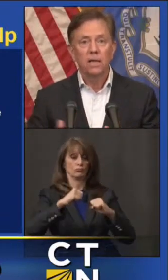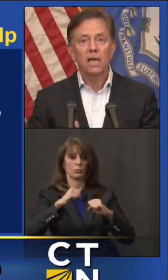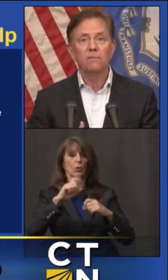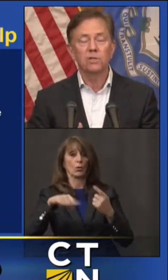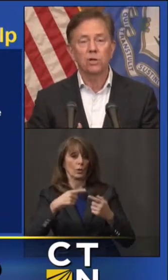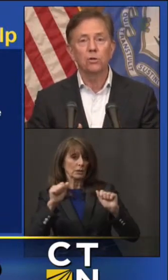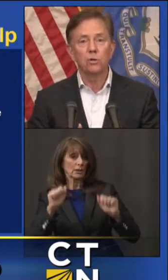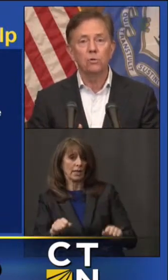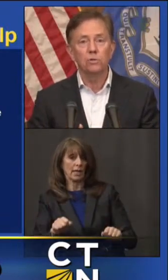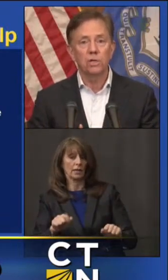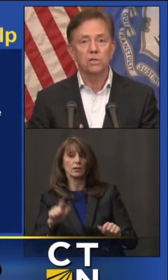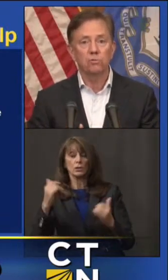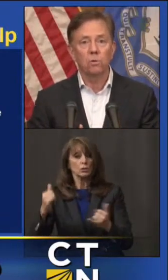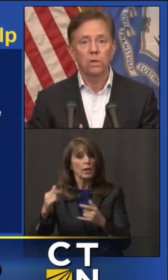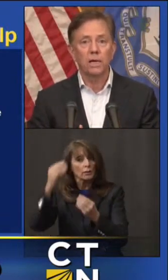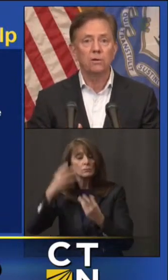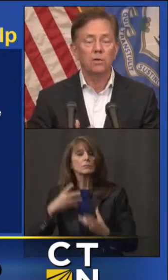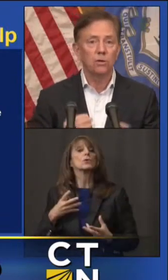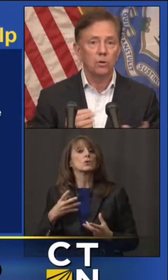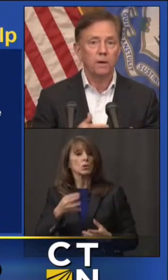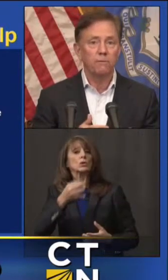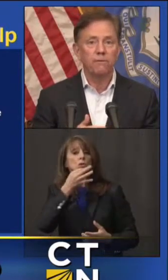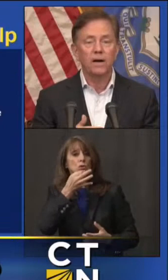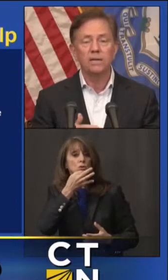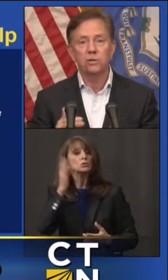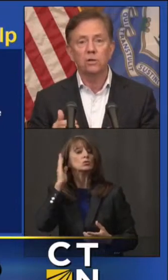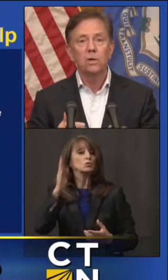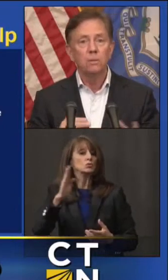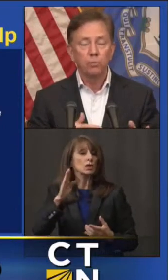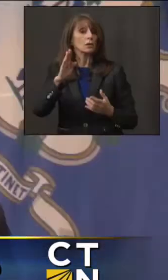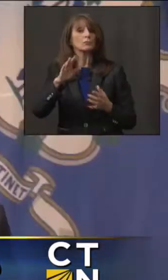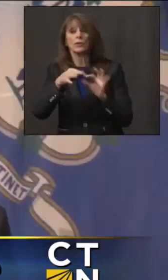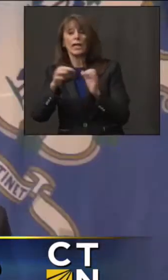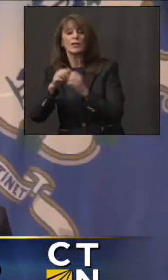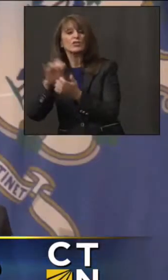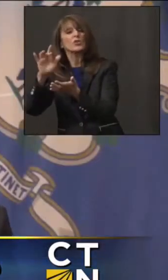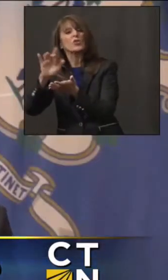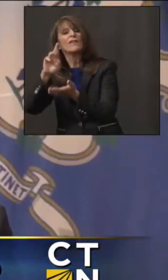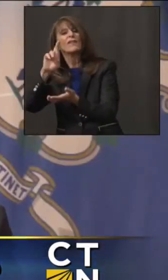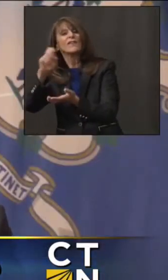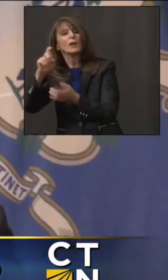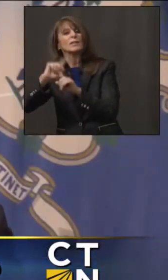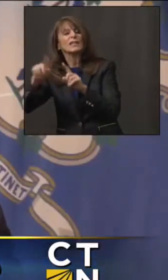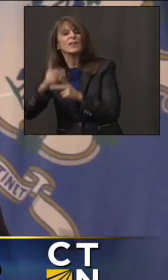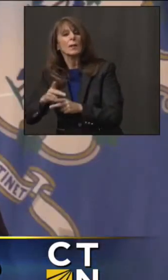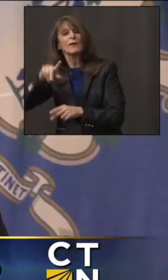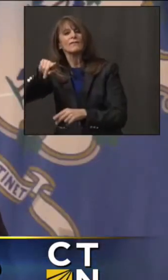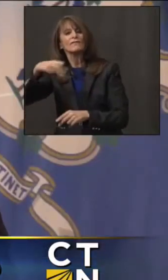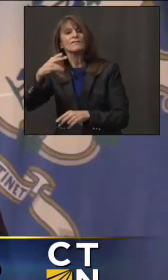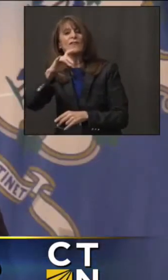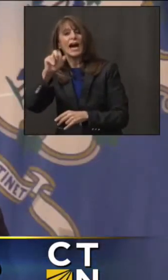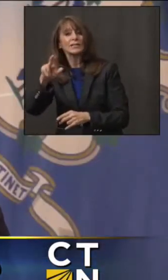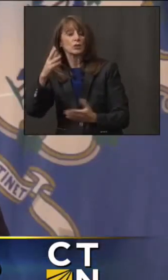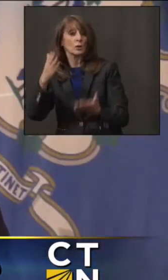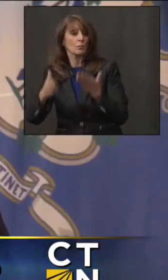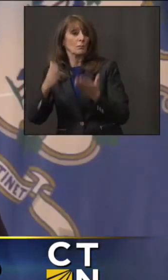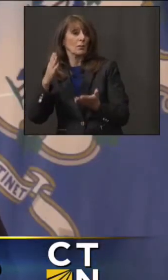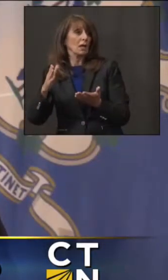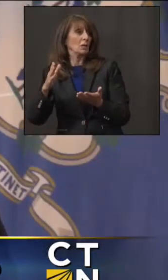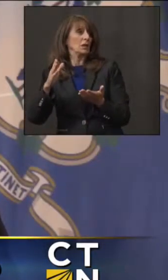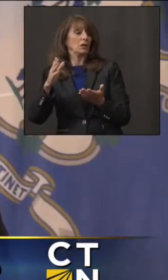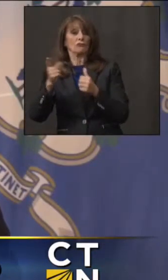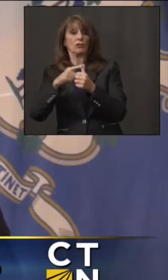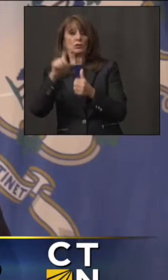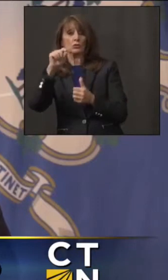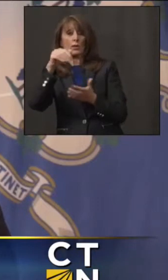They gave us the good news that is rolling out, about Pfizer. Probably by December 14th, we could get our first